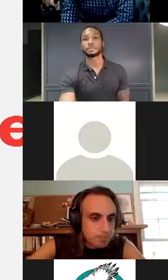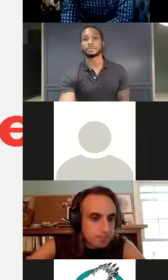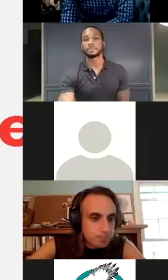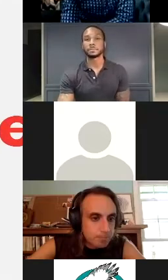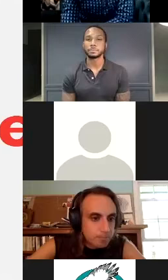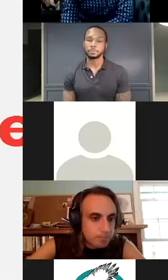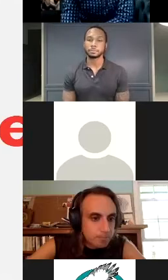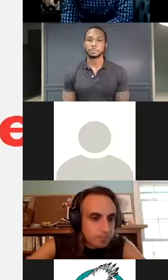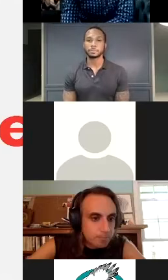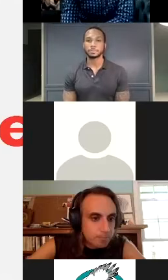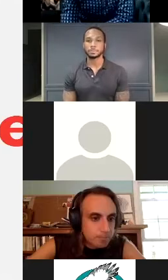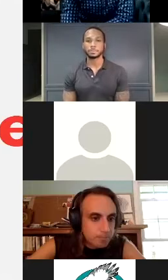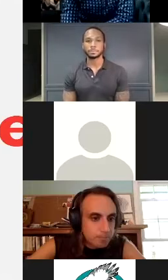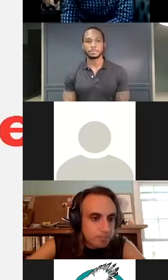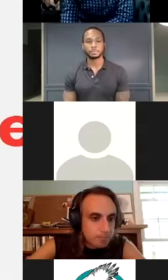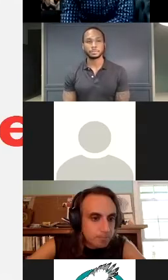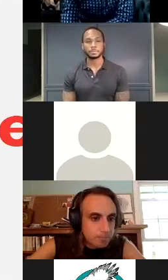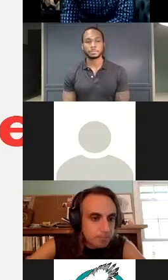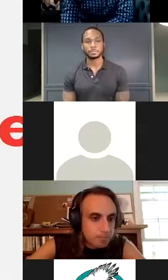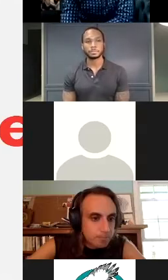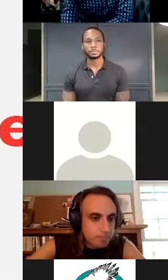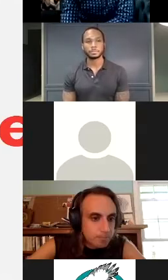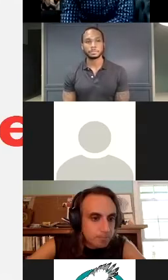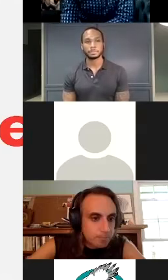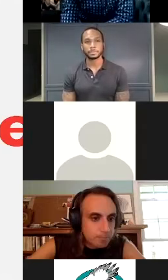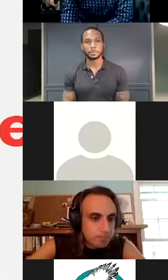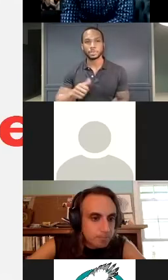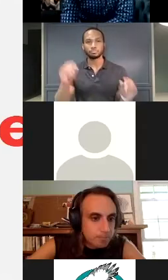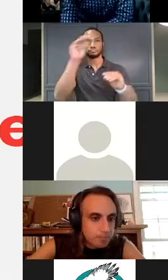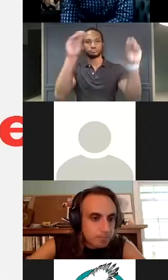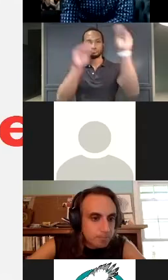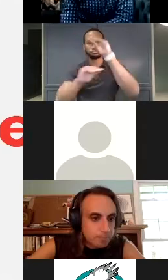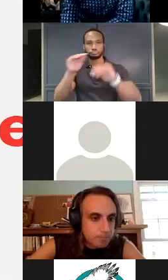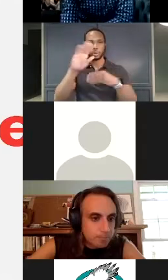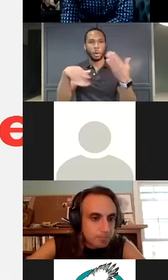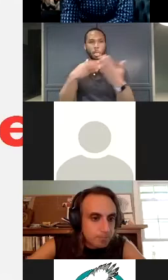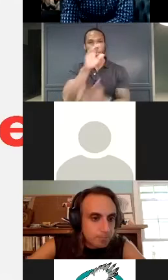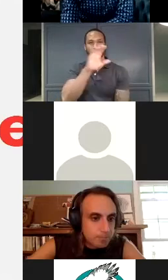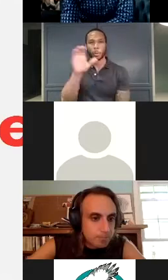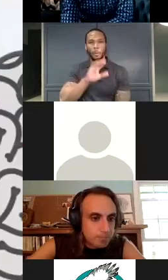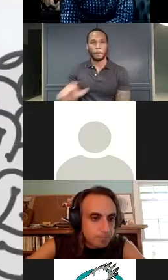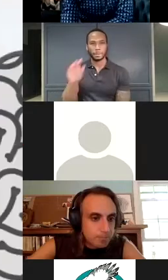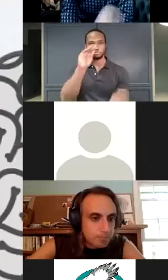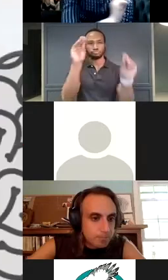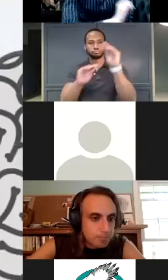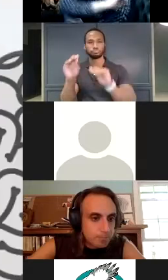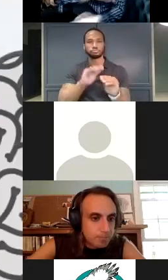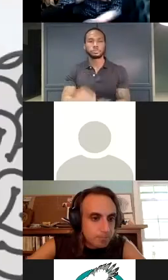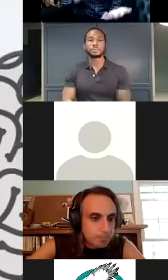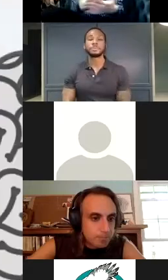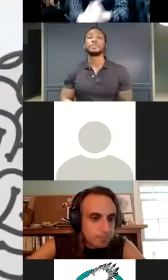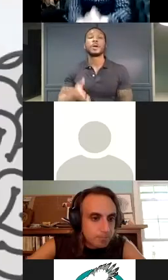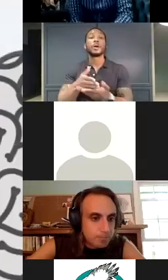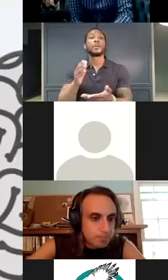Just moving around all the little Zoom boxes. All right. So this